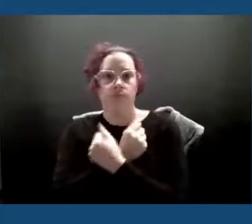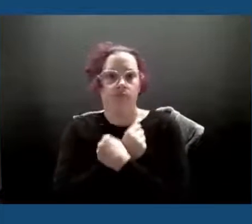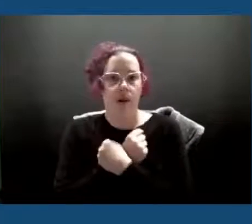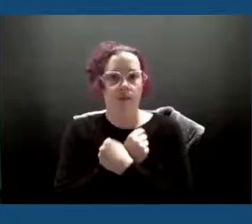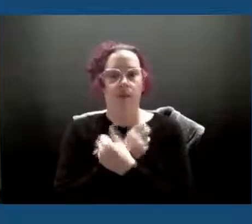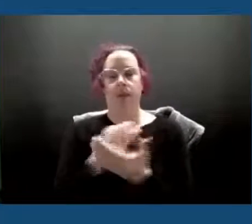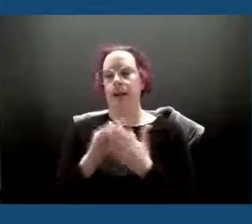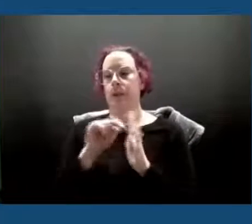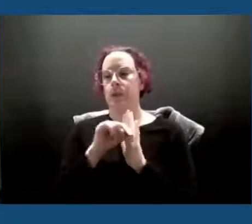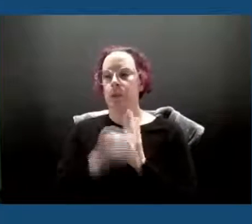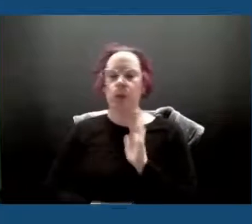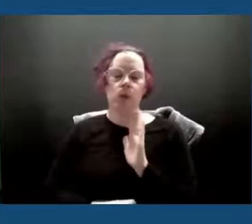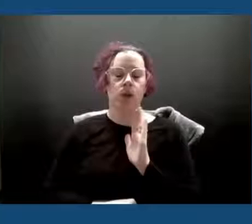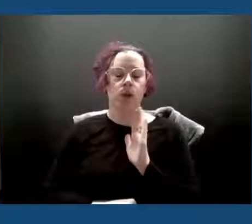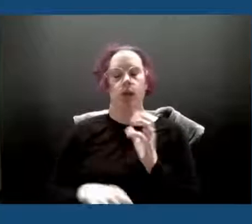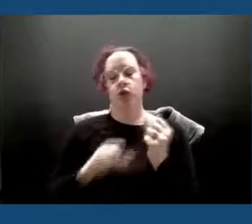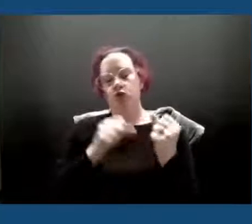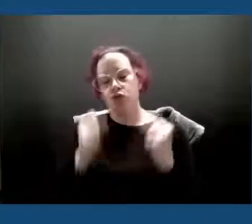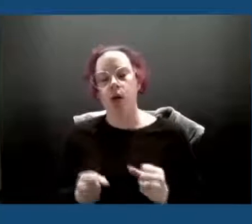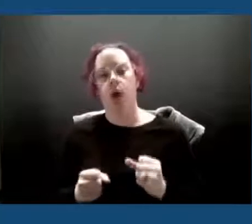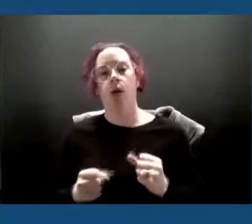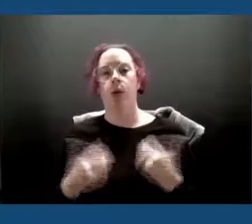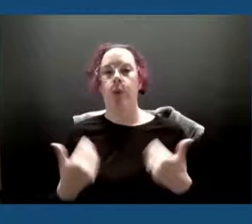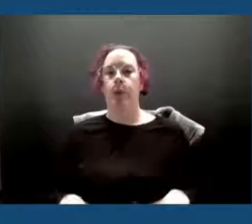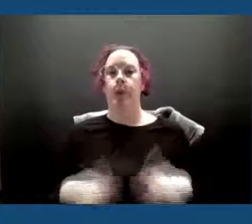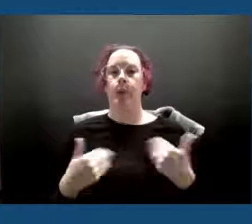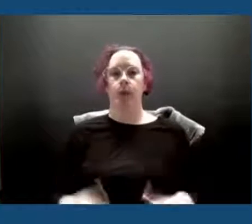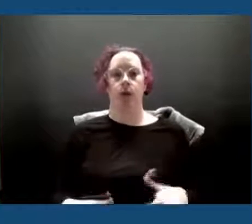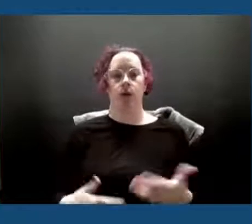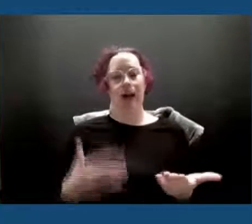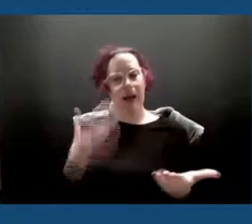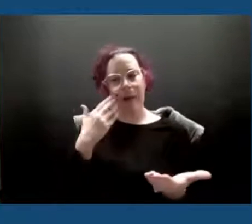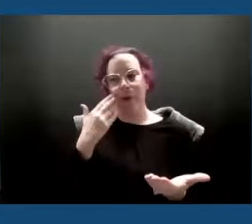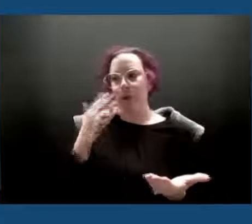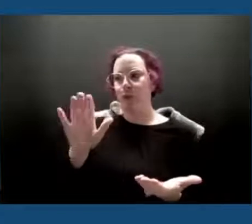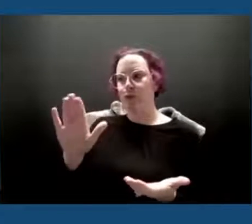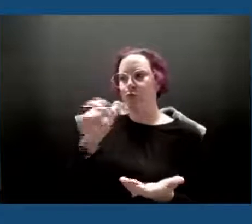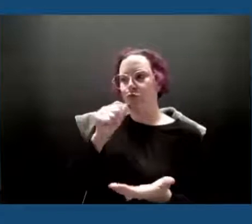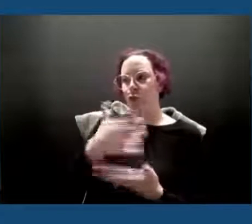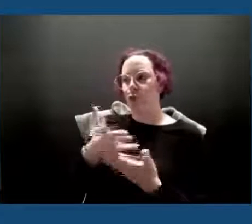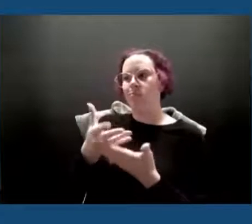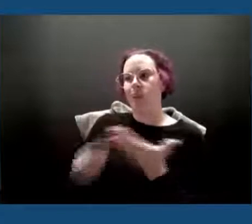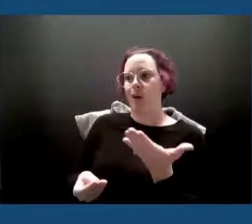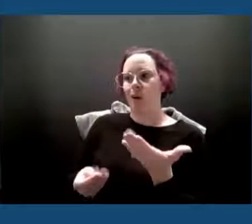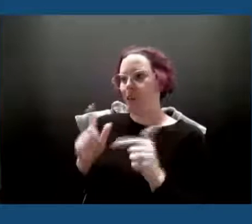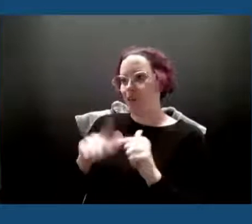intense. And I know you can't bring your daughter back,